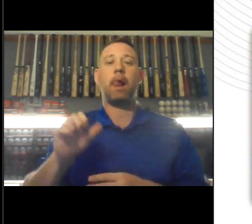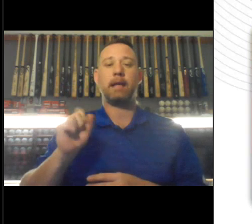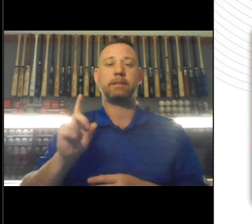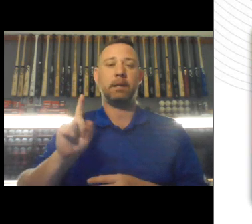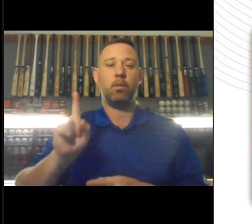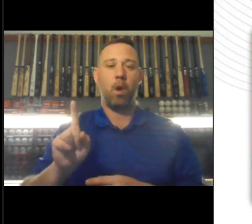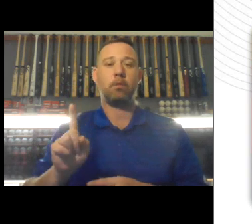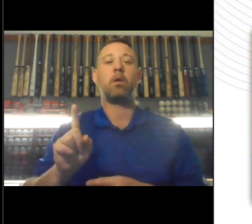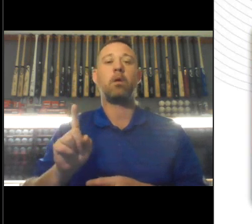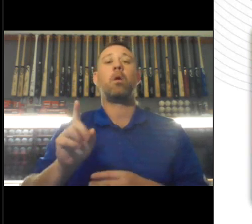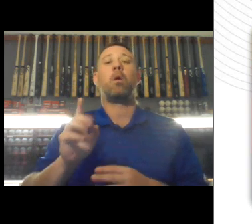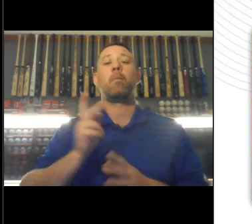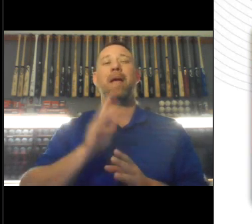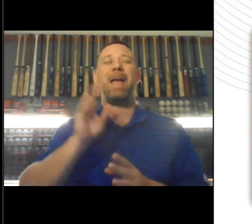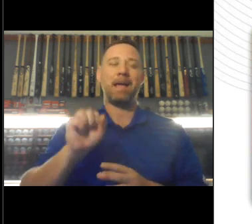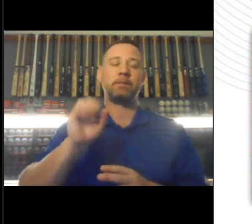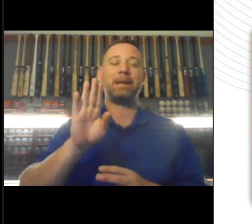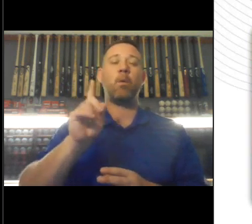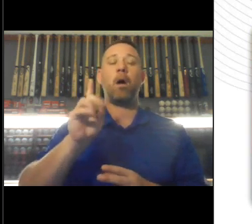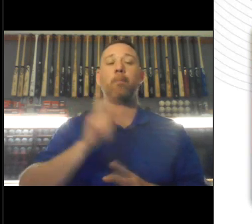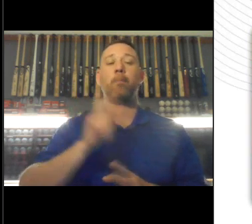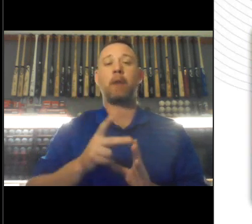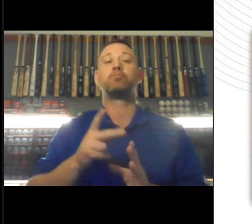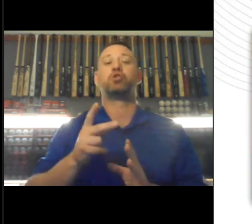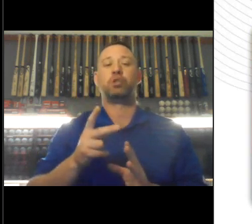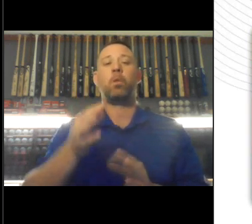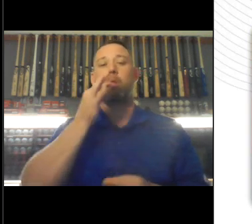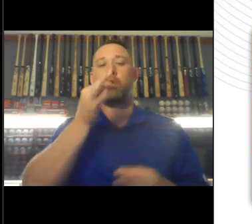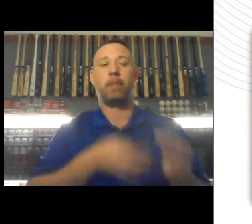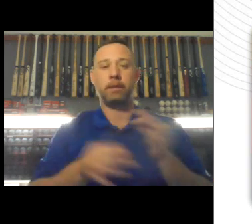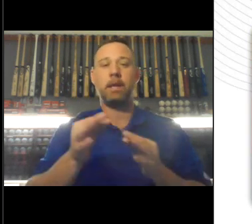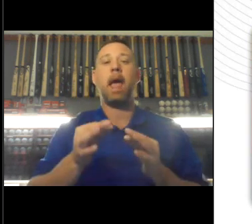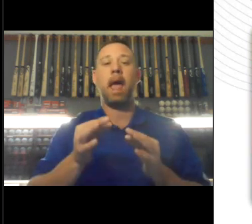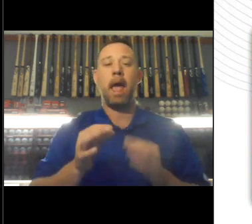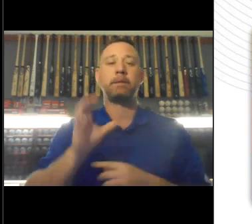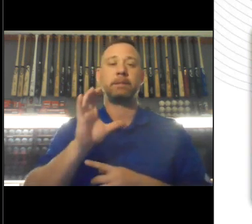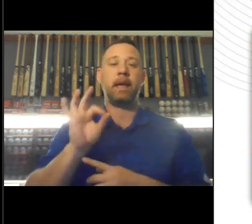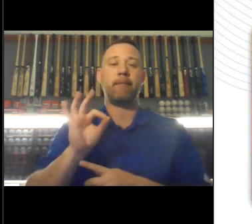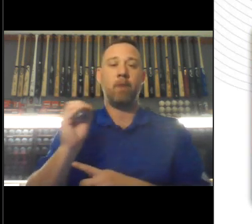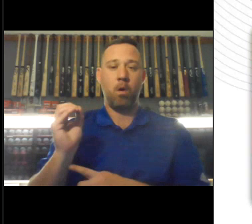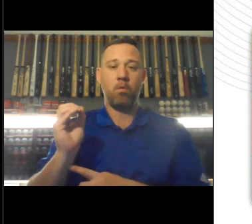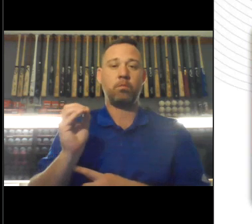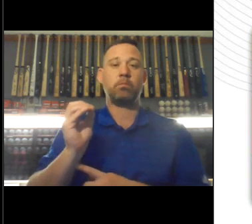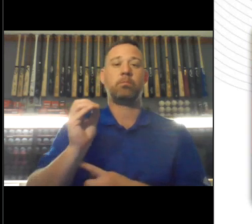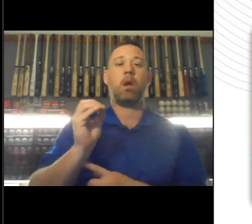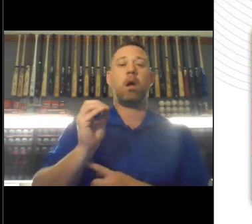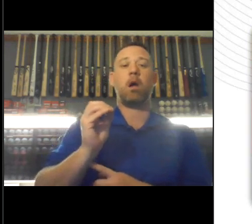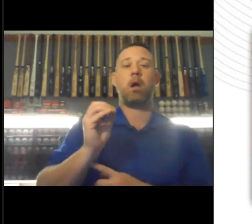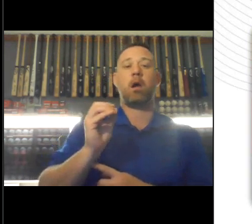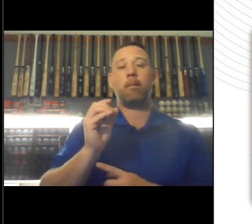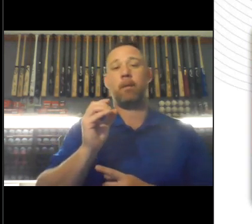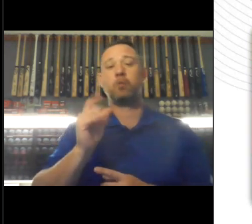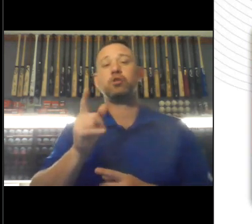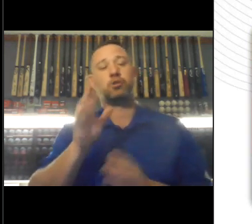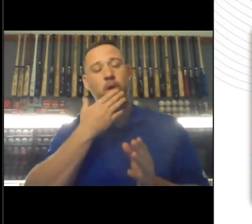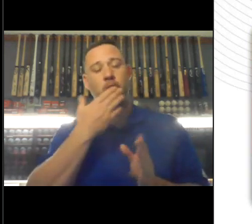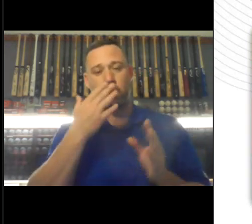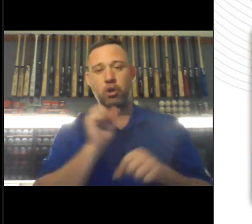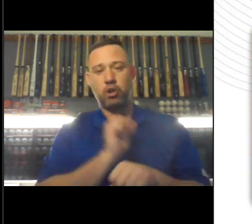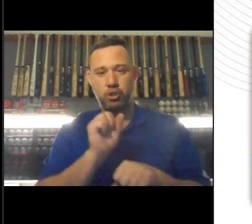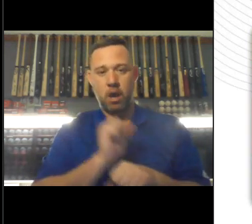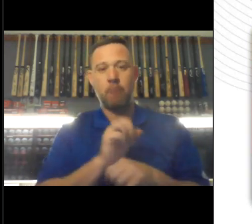Manager, has stepped up to replace me as Chief Financial Officer for hopefully not much longer, but she's doing an excellent job